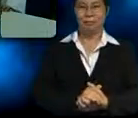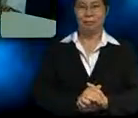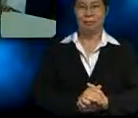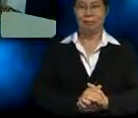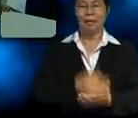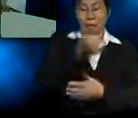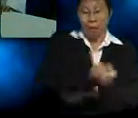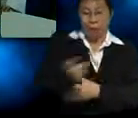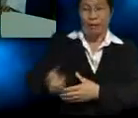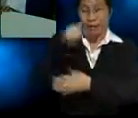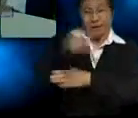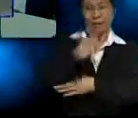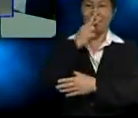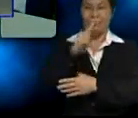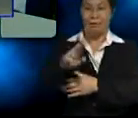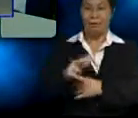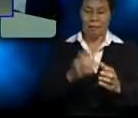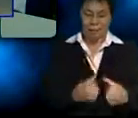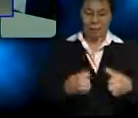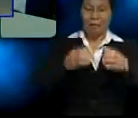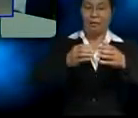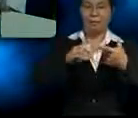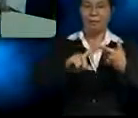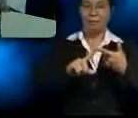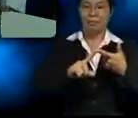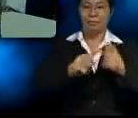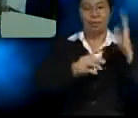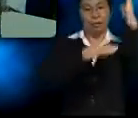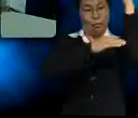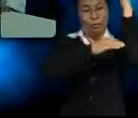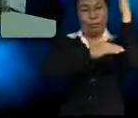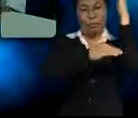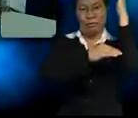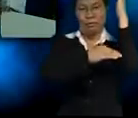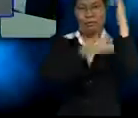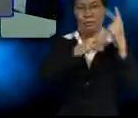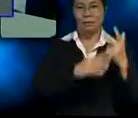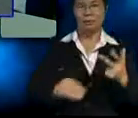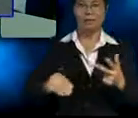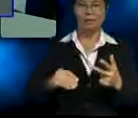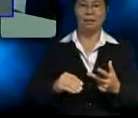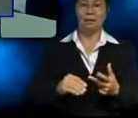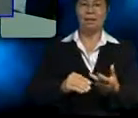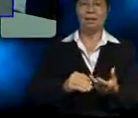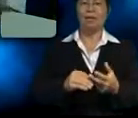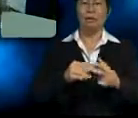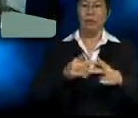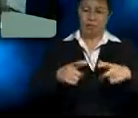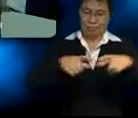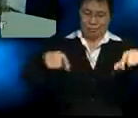The apparatus needed are beaker, retort stand and clamp, watch